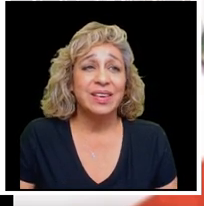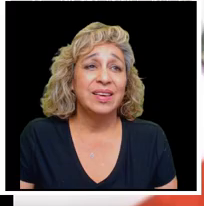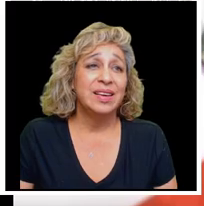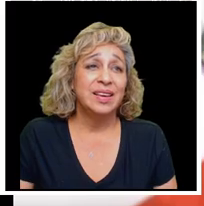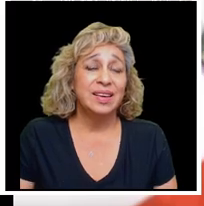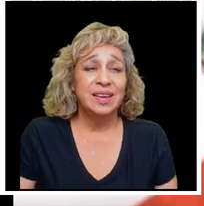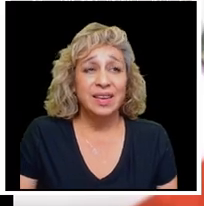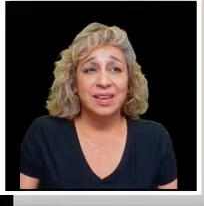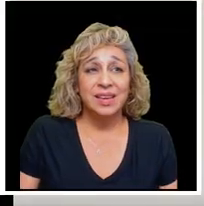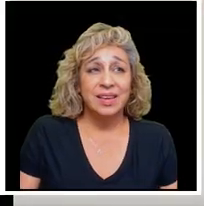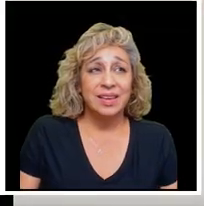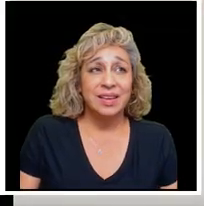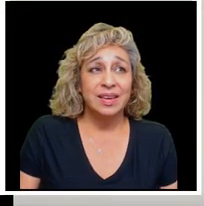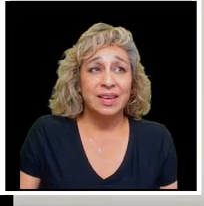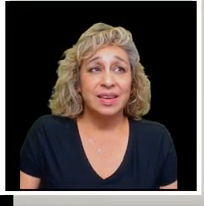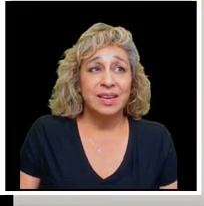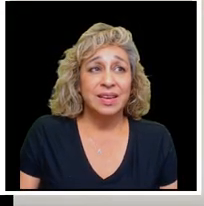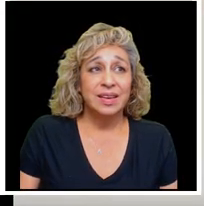there